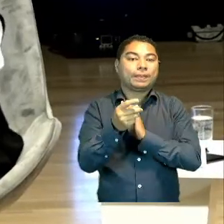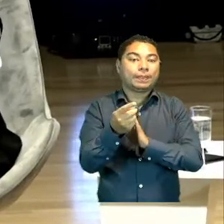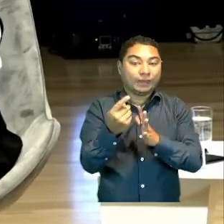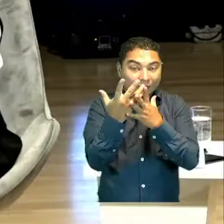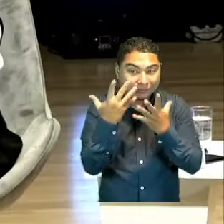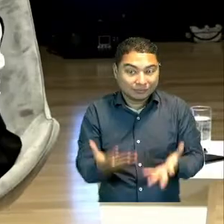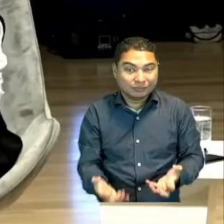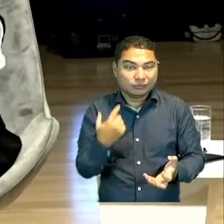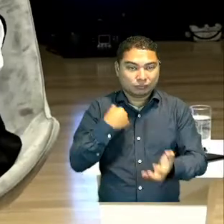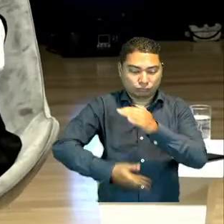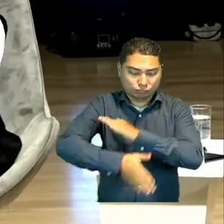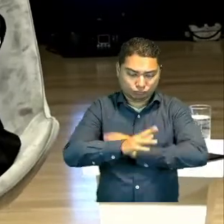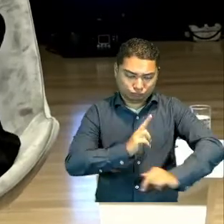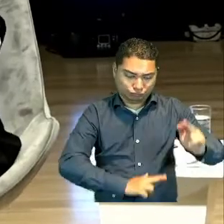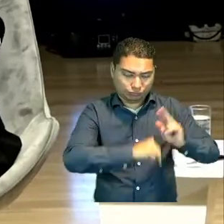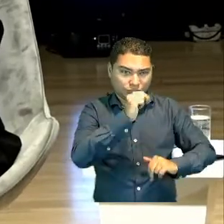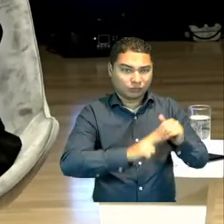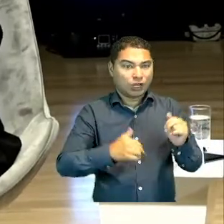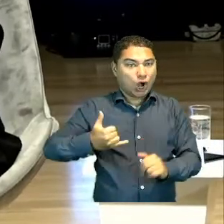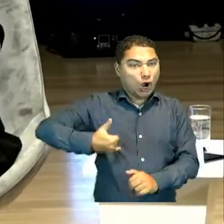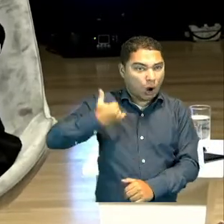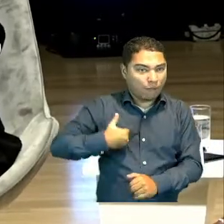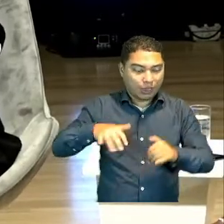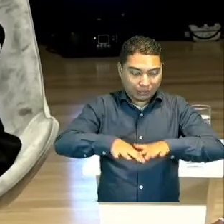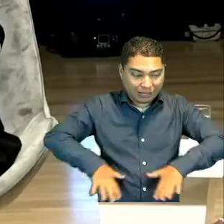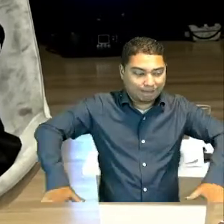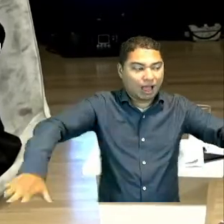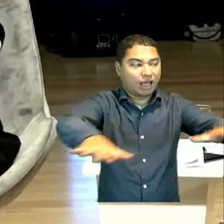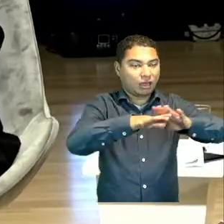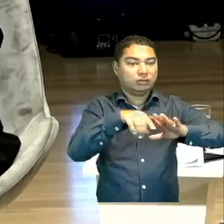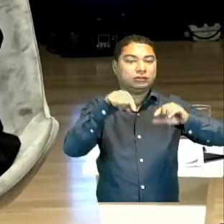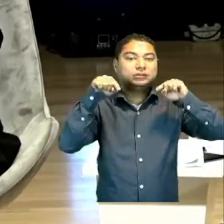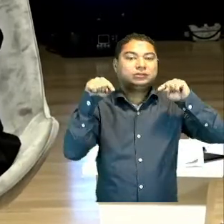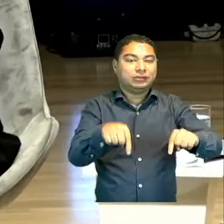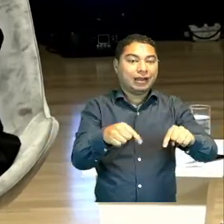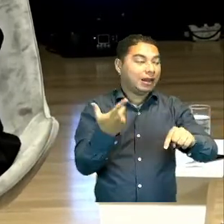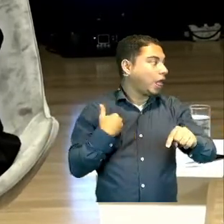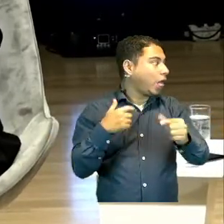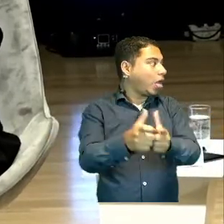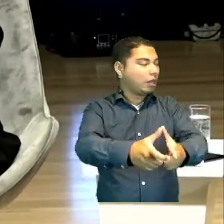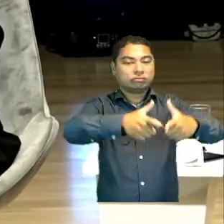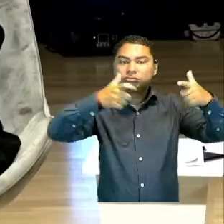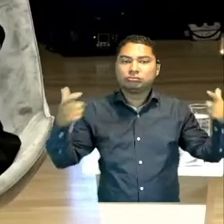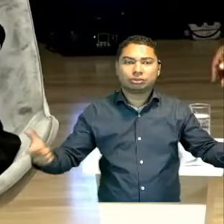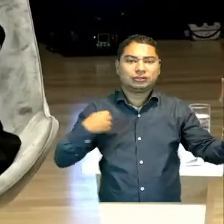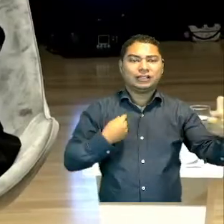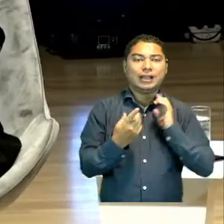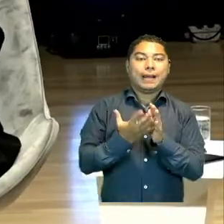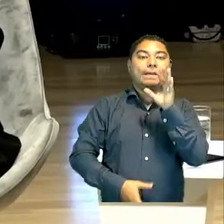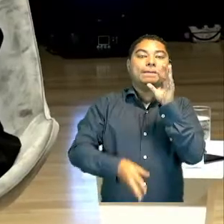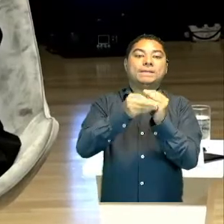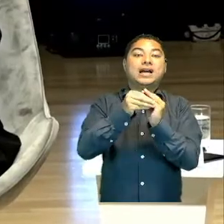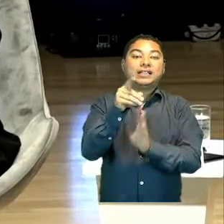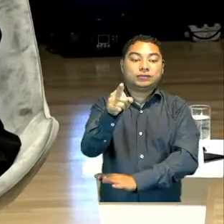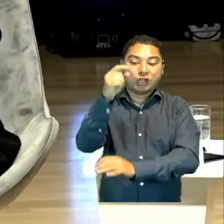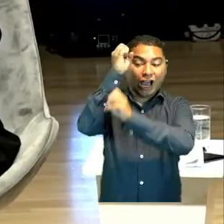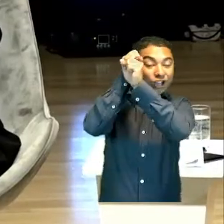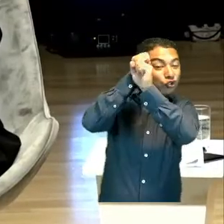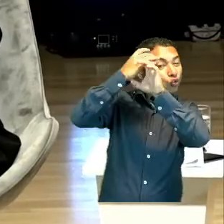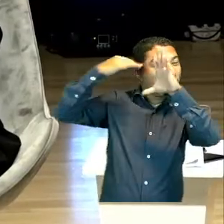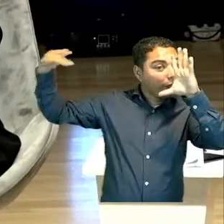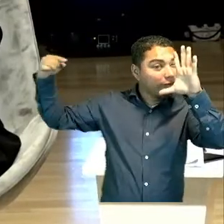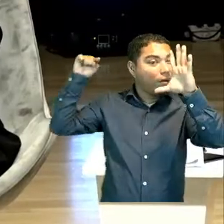to portray and understand and let others understand in these large venues